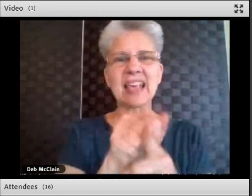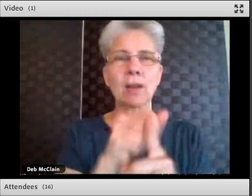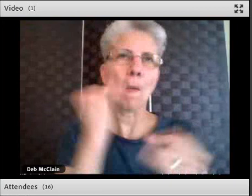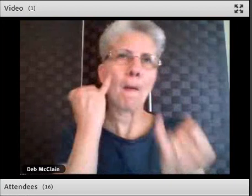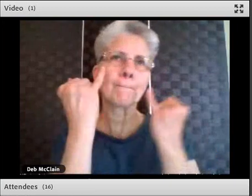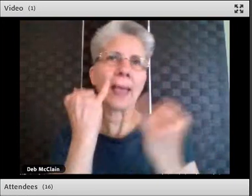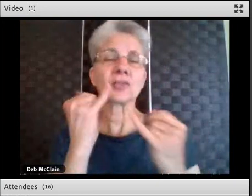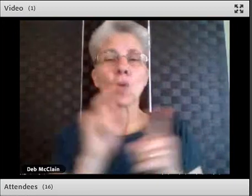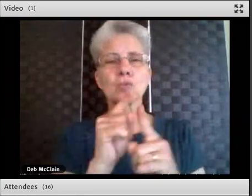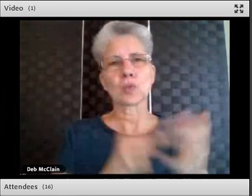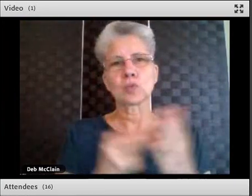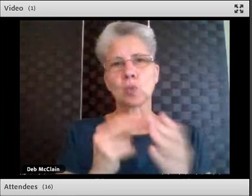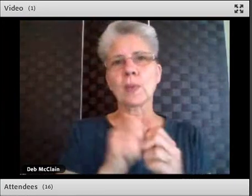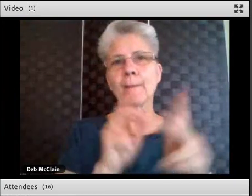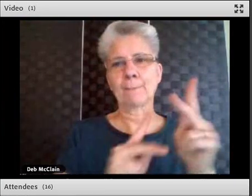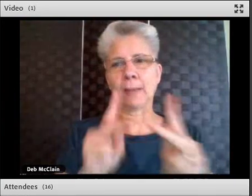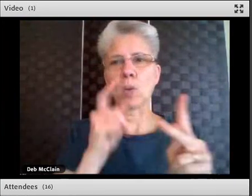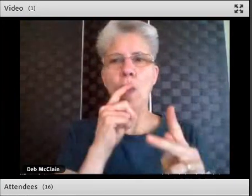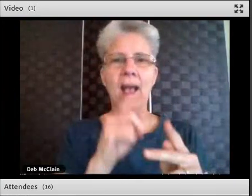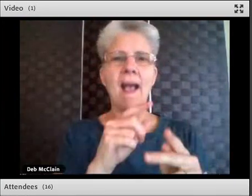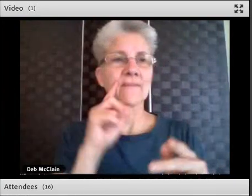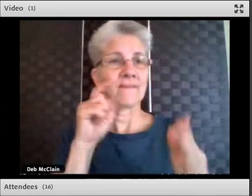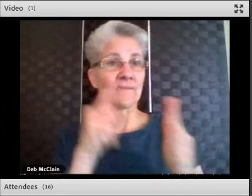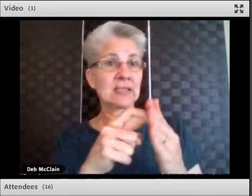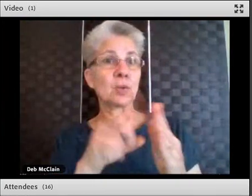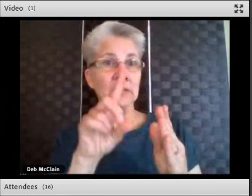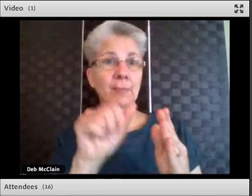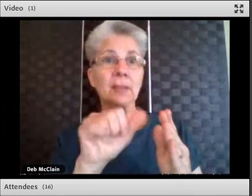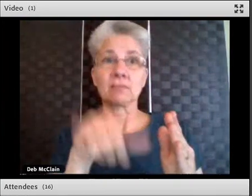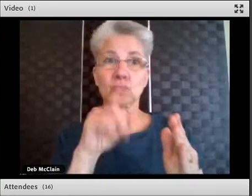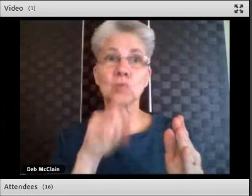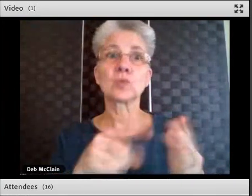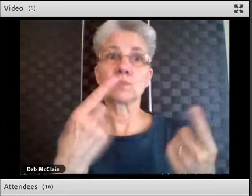is also true with people who have visible disabilities.